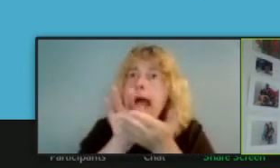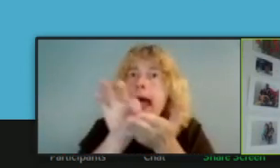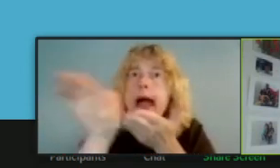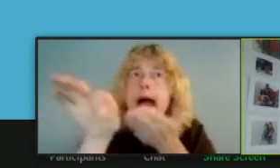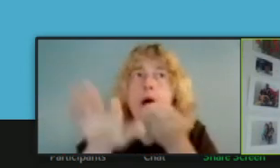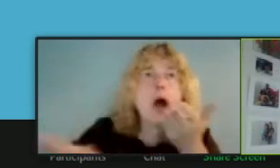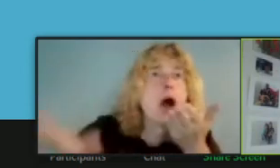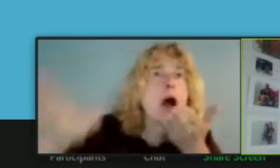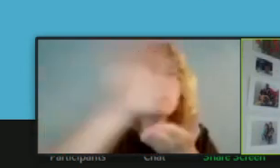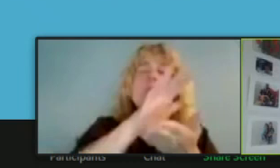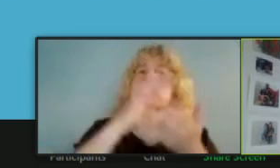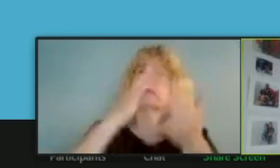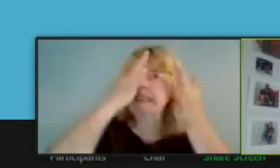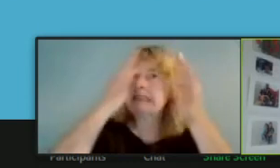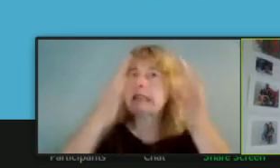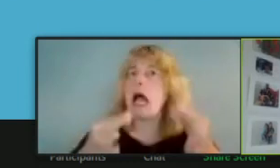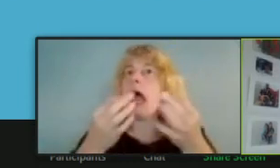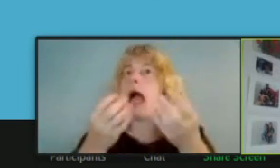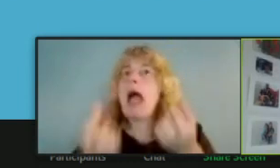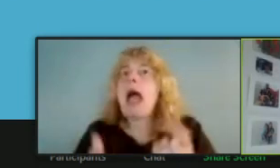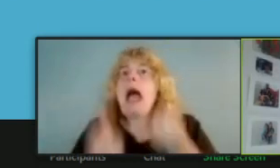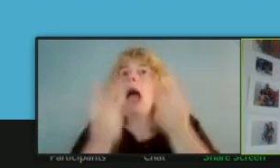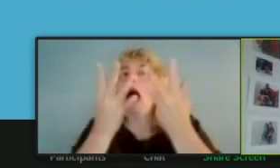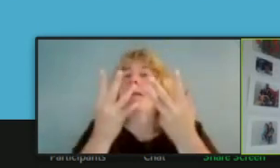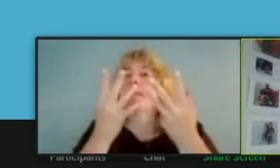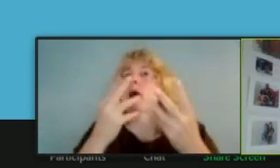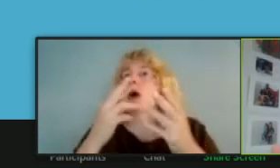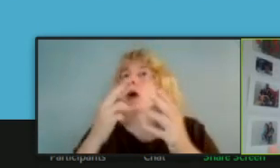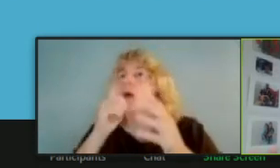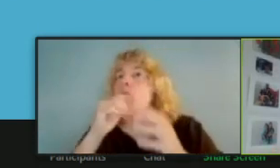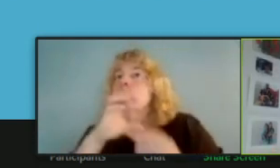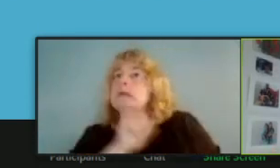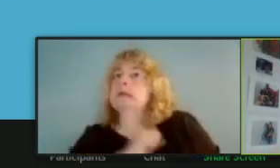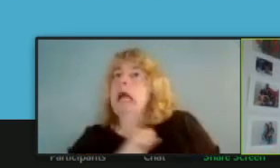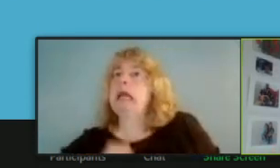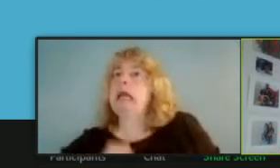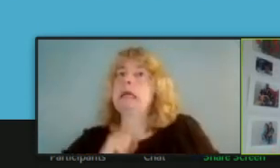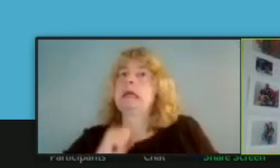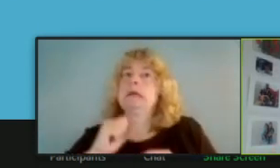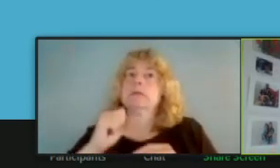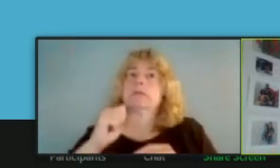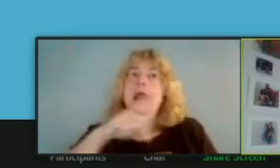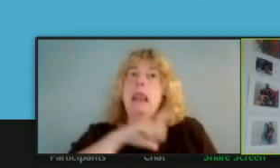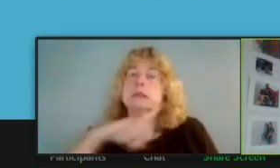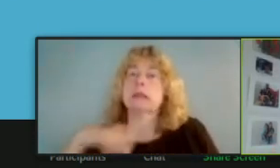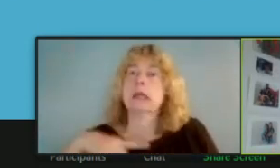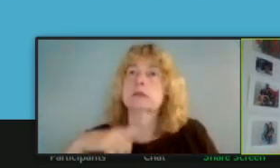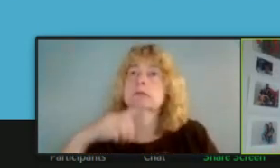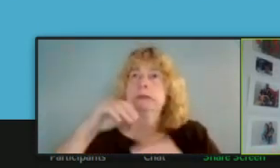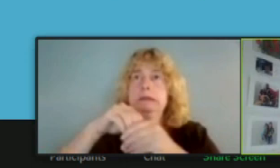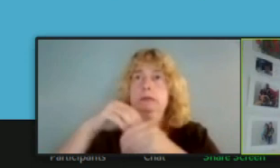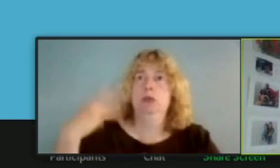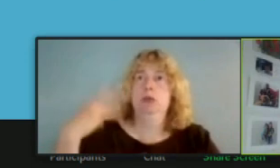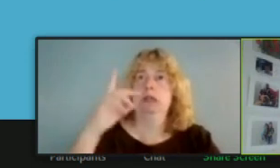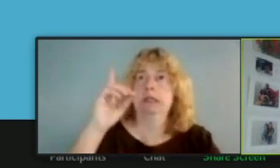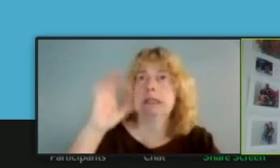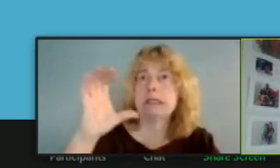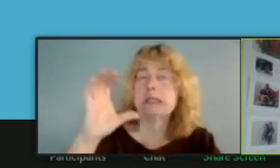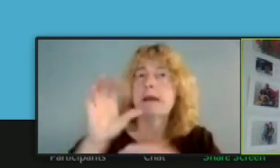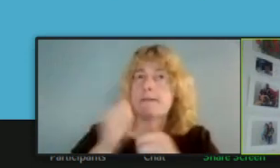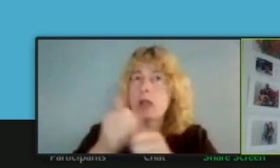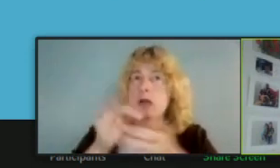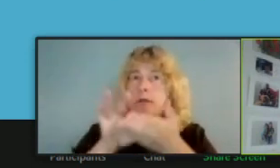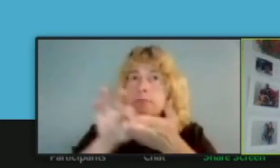our representation in Washington, D.C., but also how much money we get for Head Start and